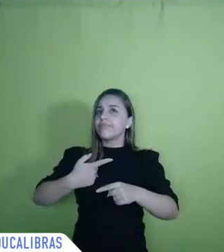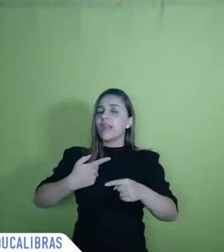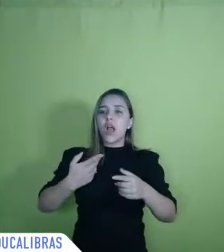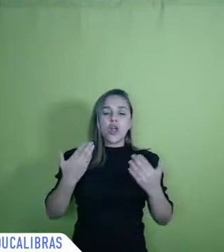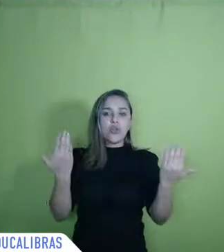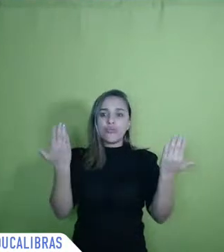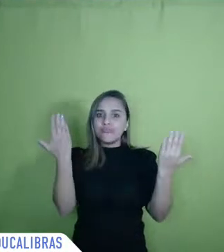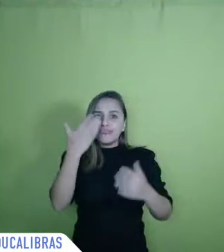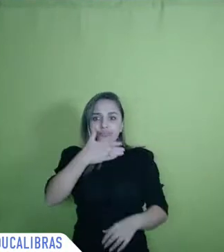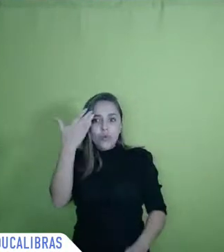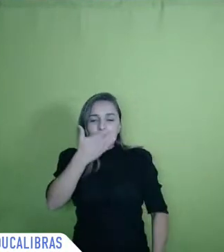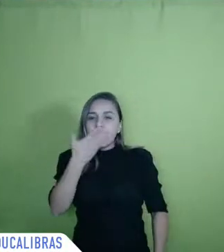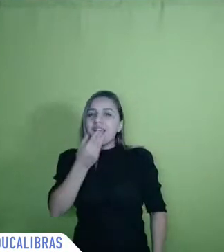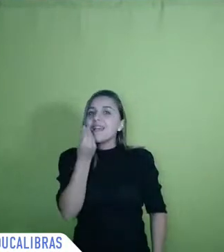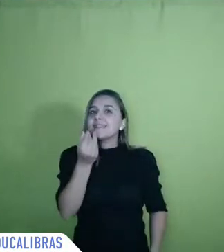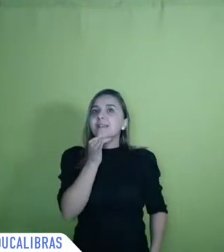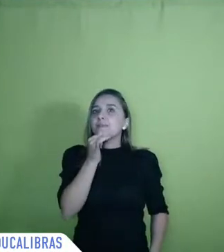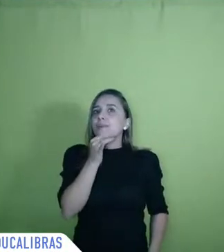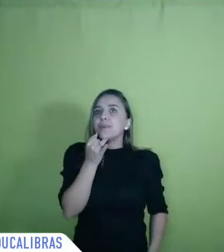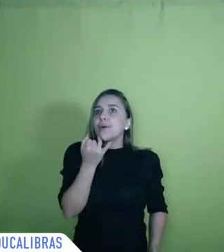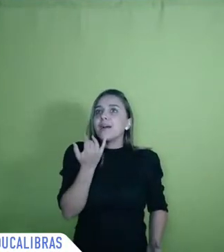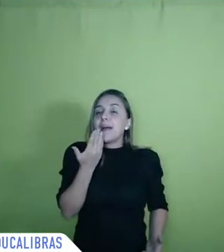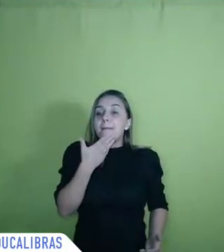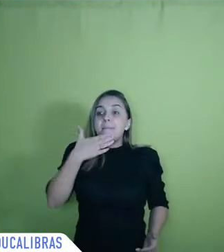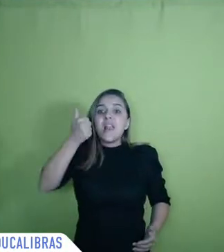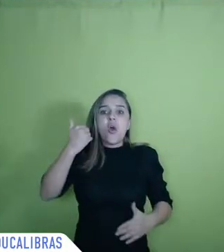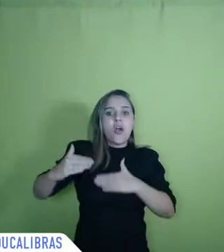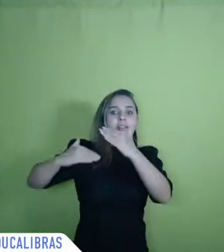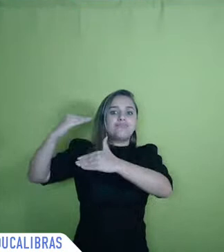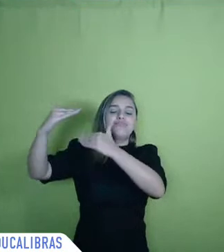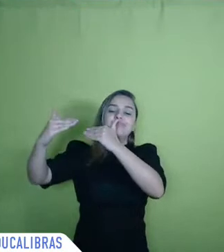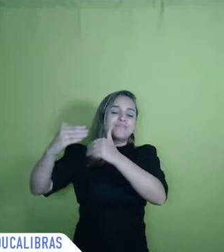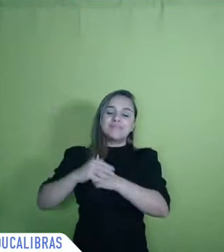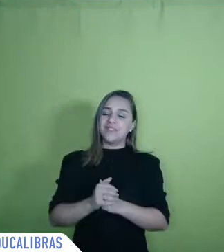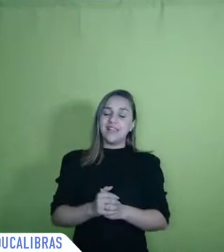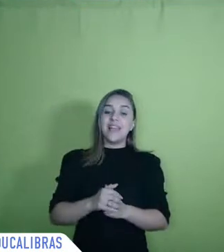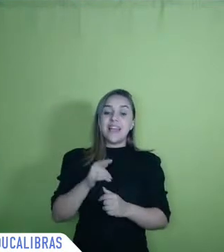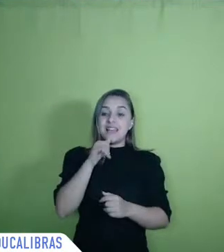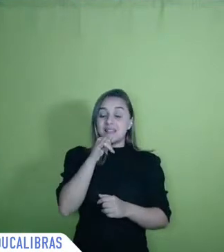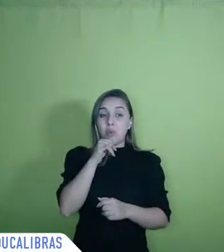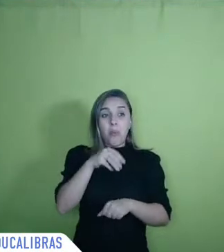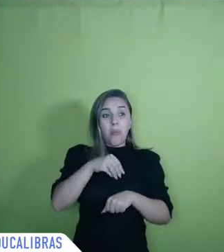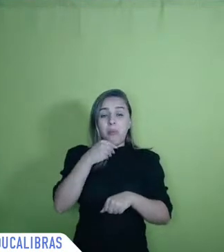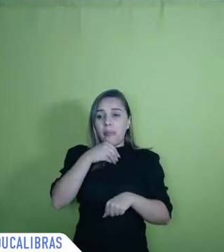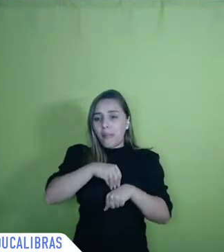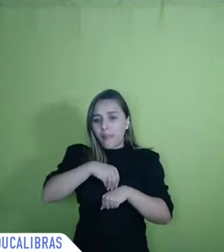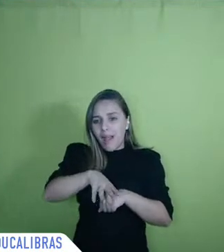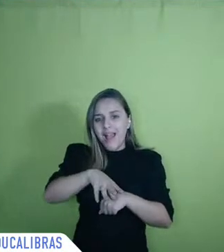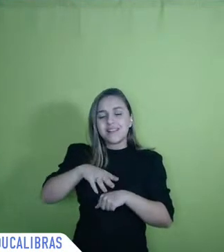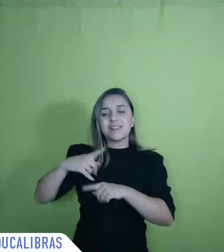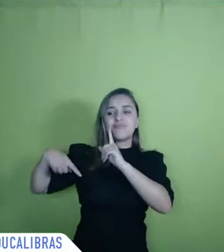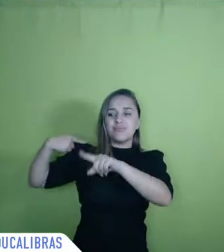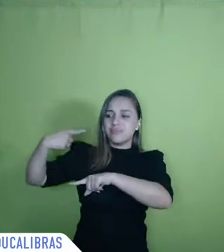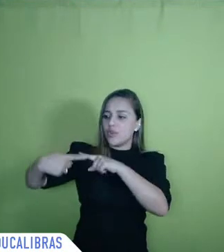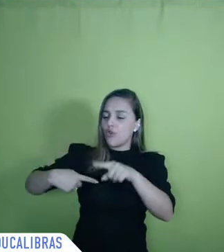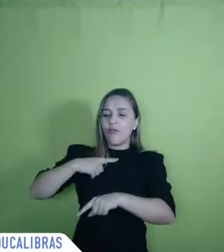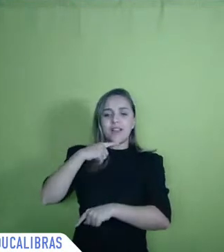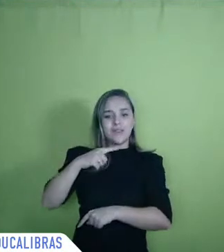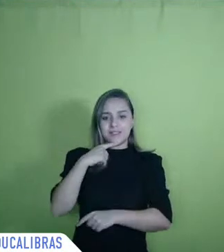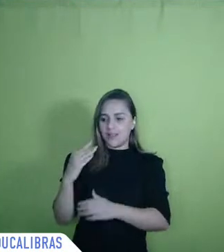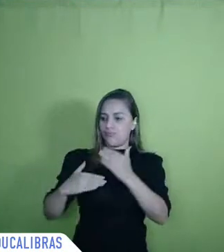it brings lack of hope to the population because they stop seeing what is ahead for them. It